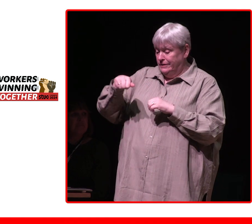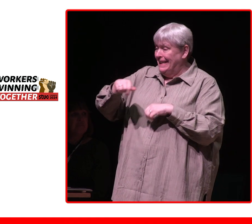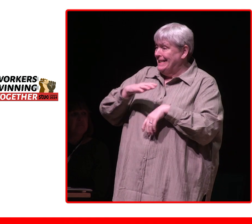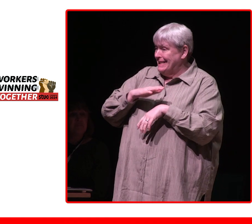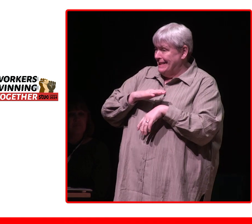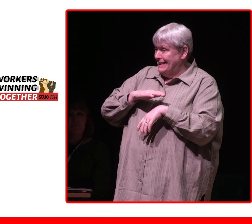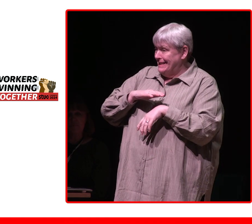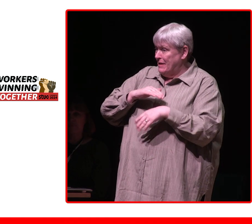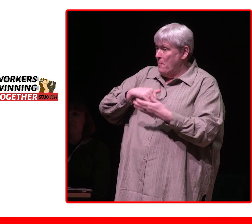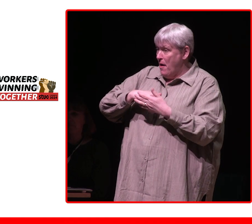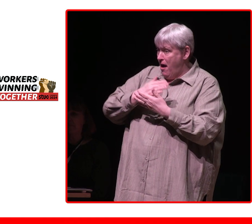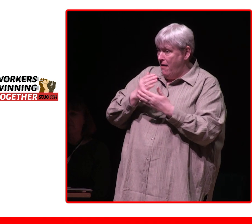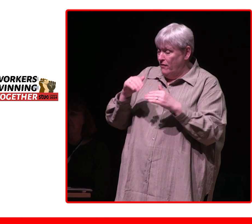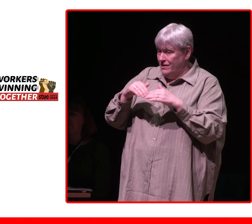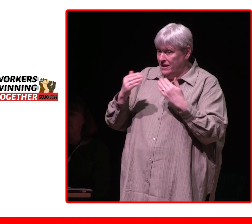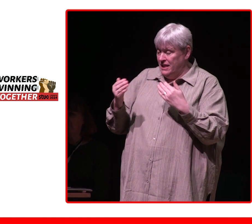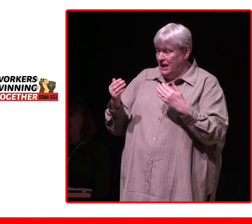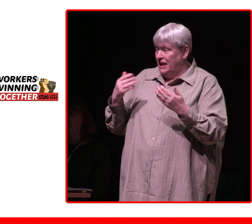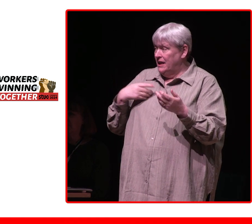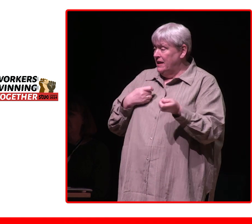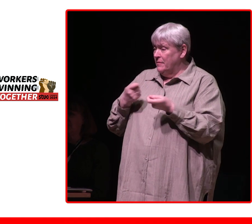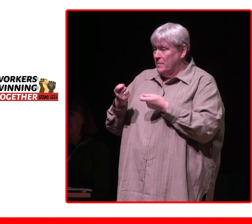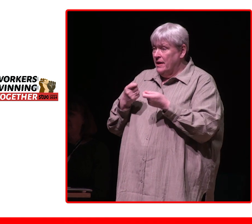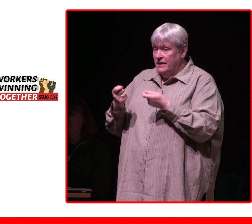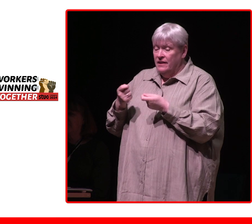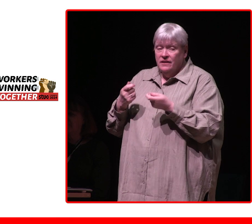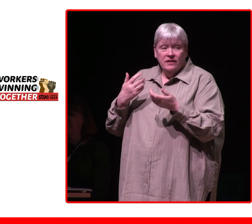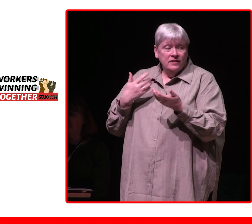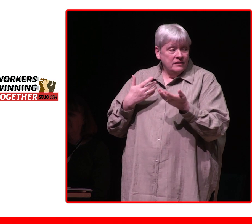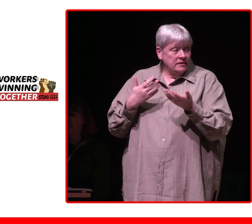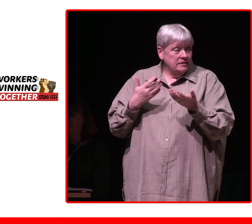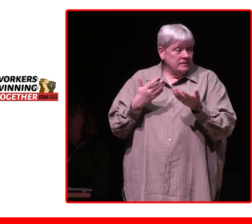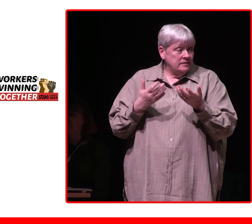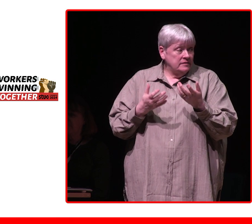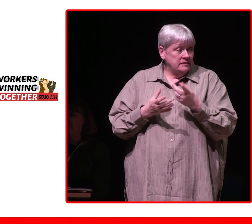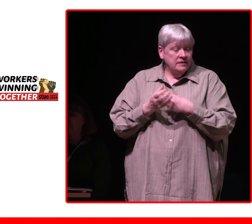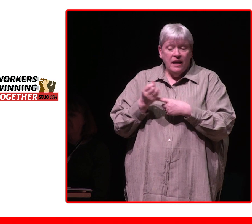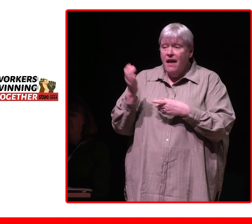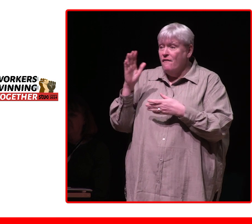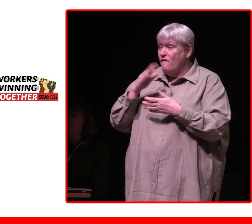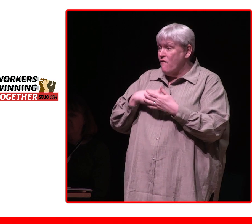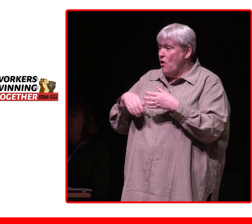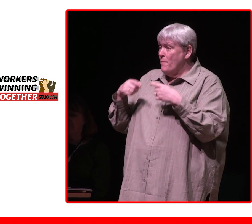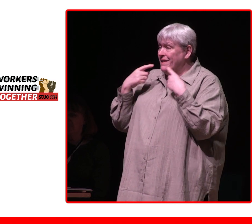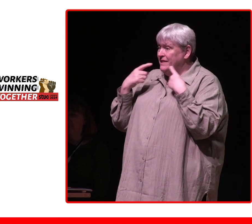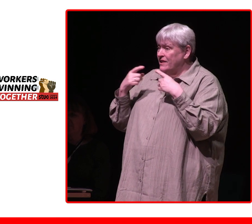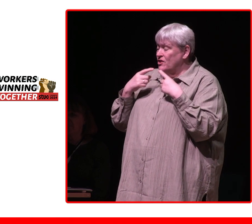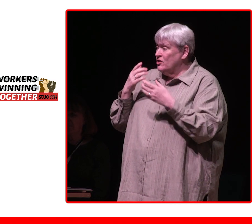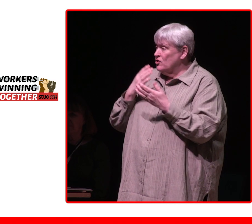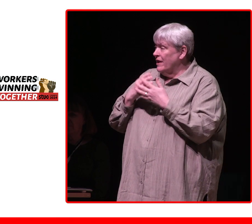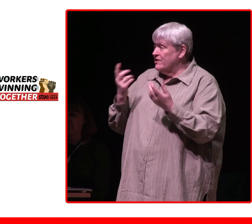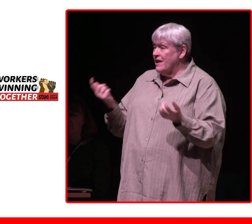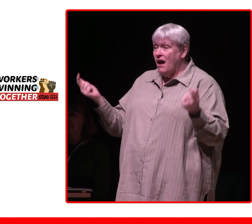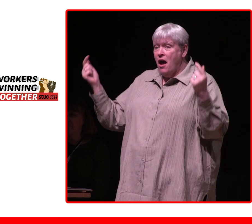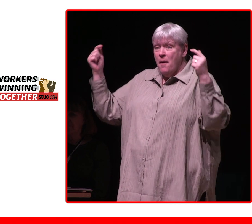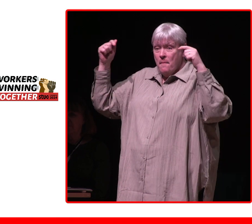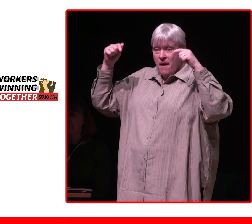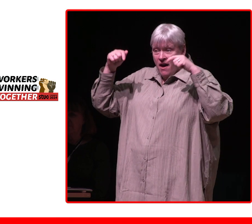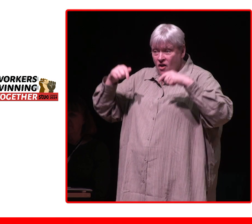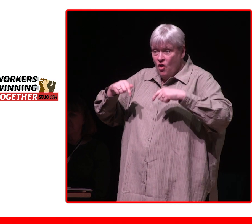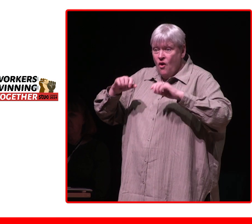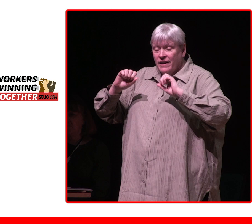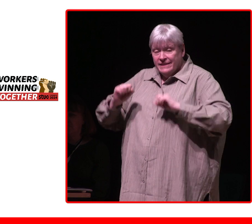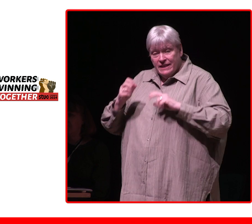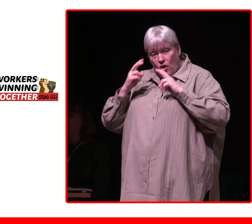session, they managed to get a dispensation from their teachers to actually come along to sit